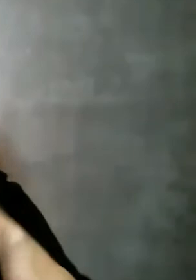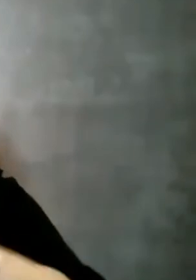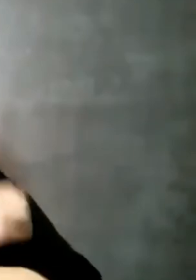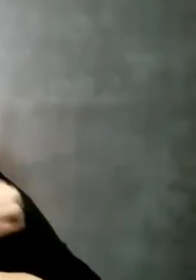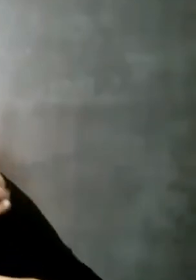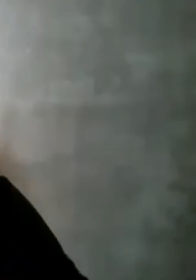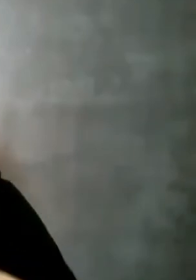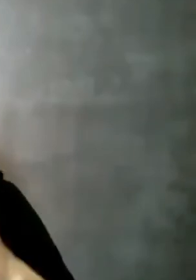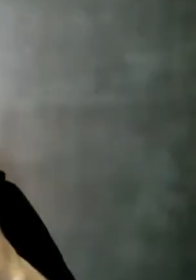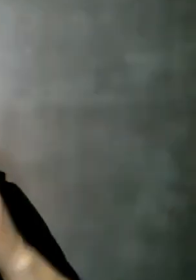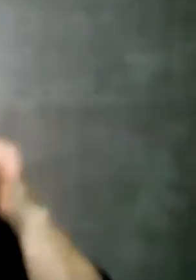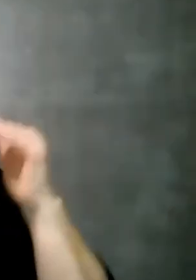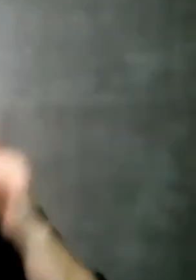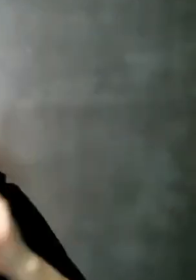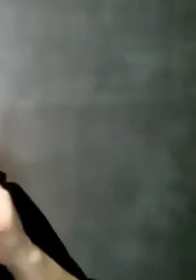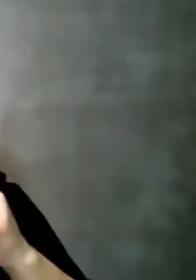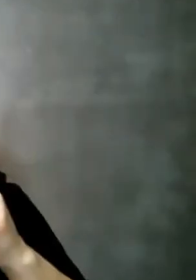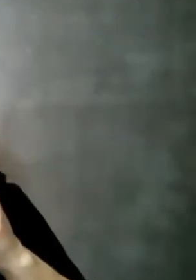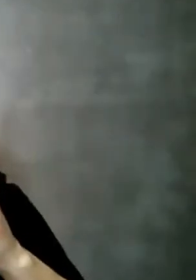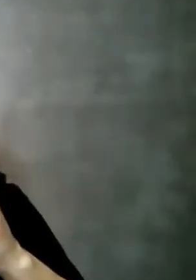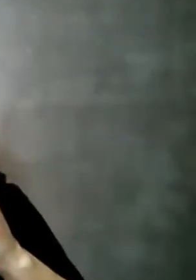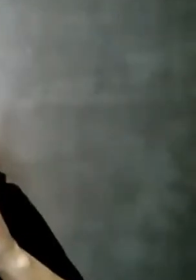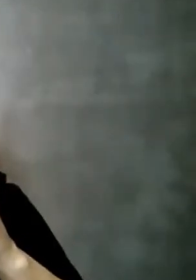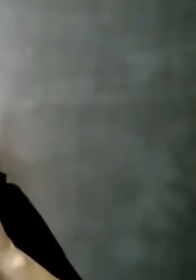balance than you would have without blocking.